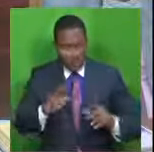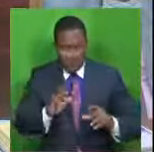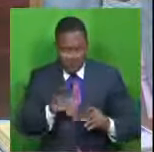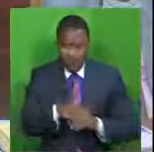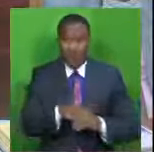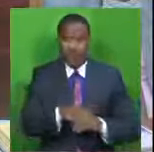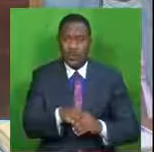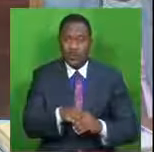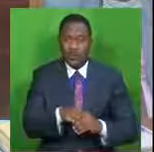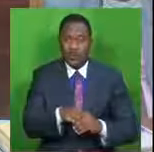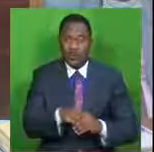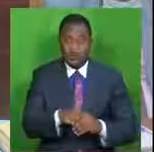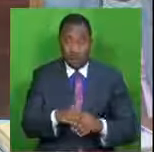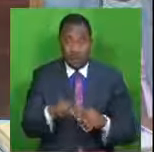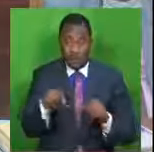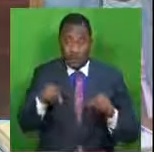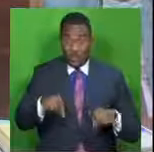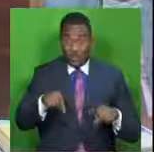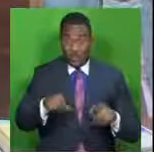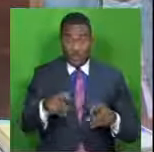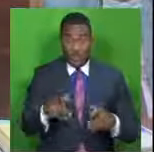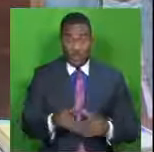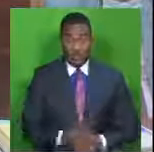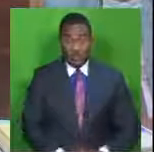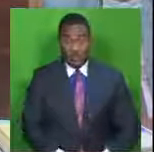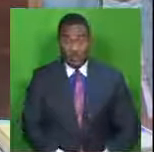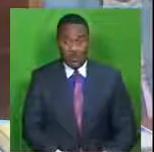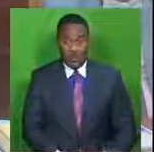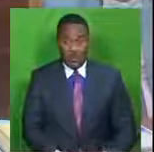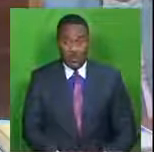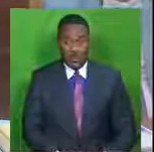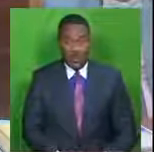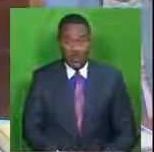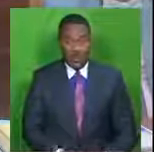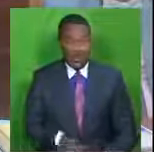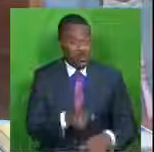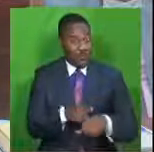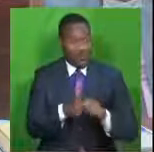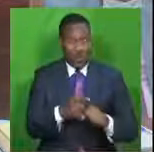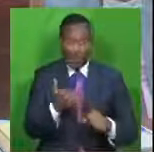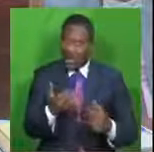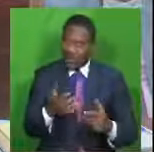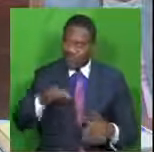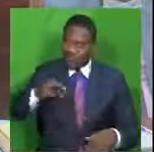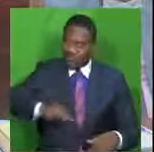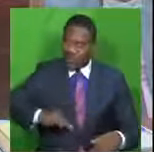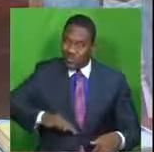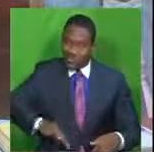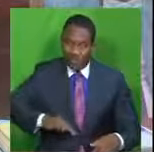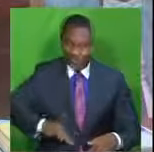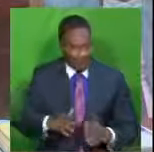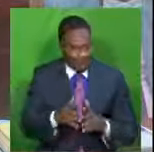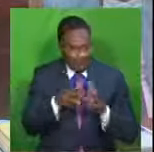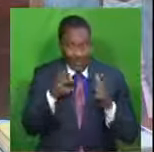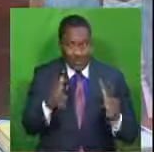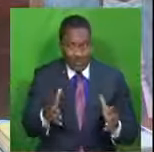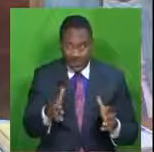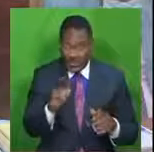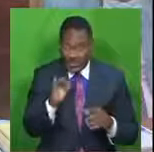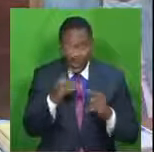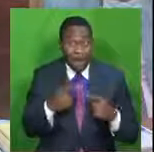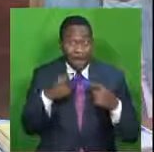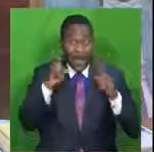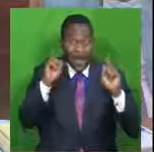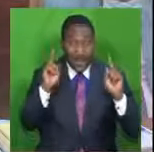Mr. Speaker, today is a very, very profitable venture and undertaking if you are successful in